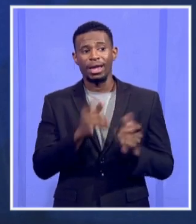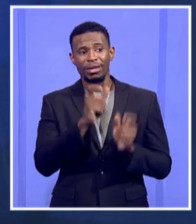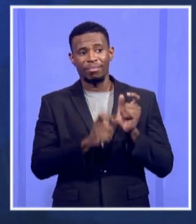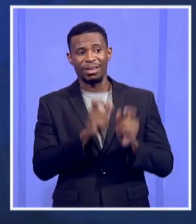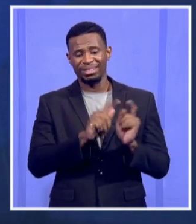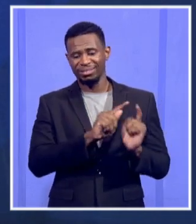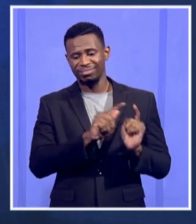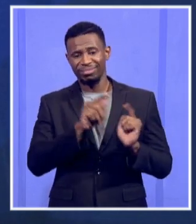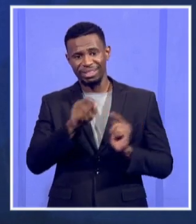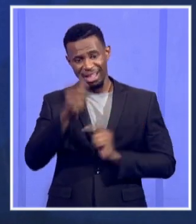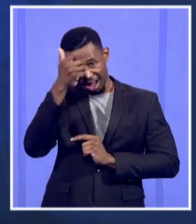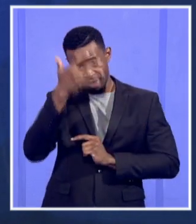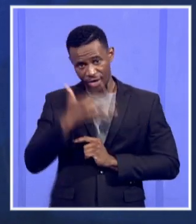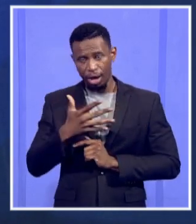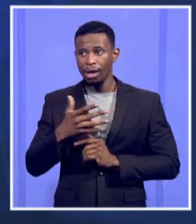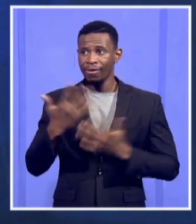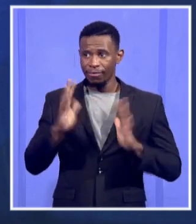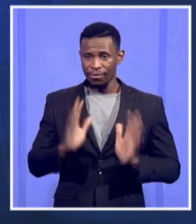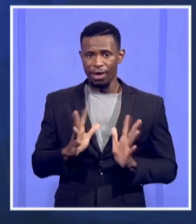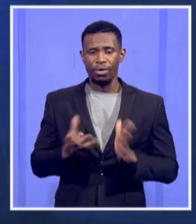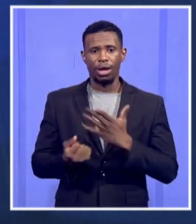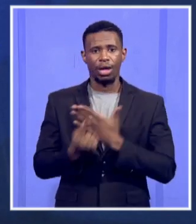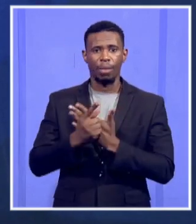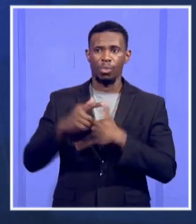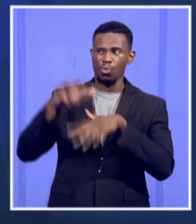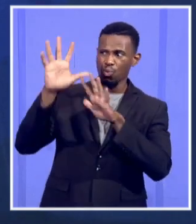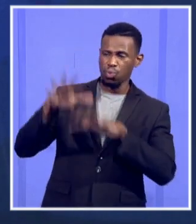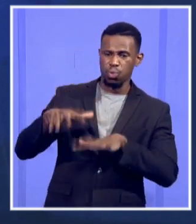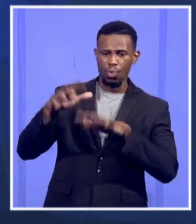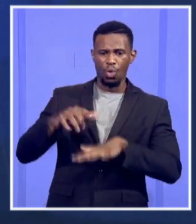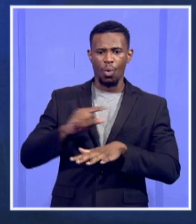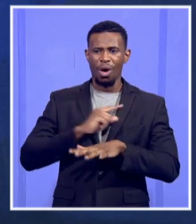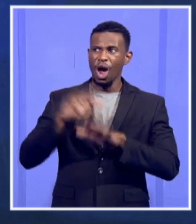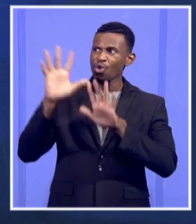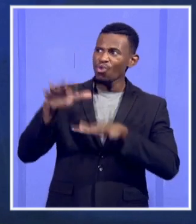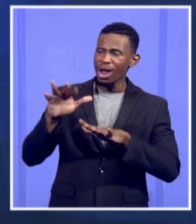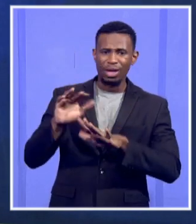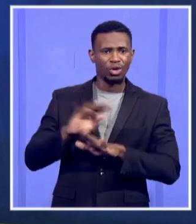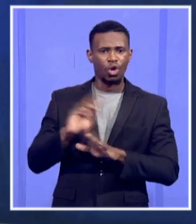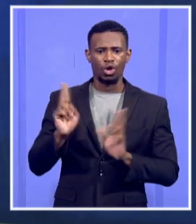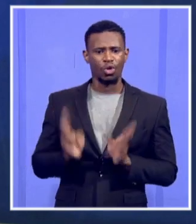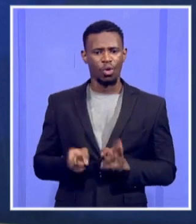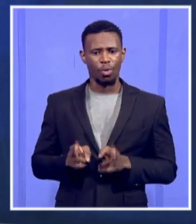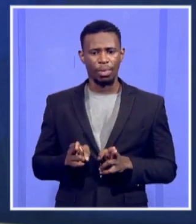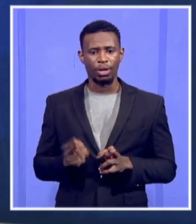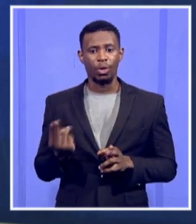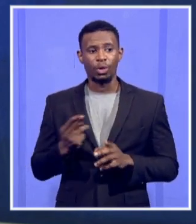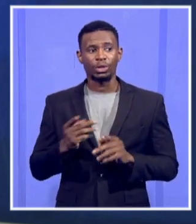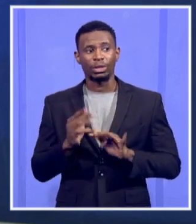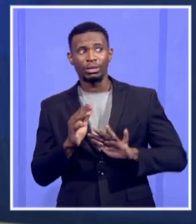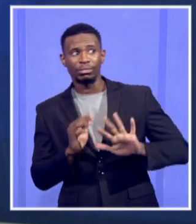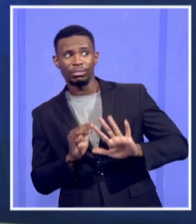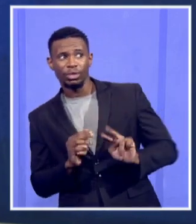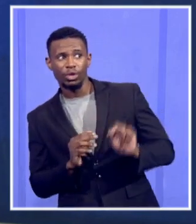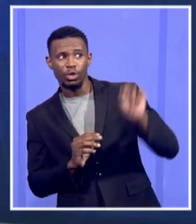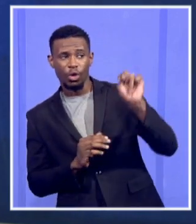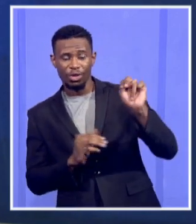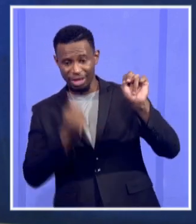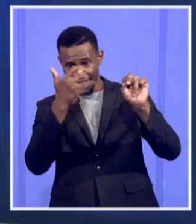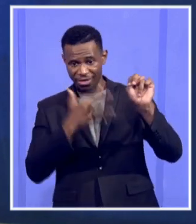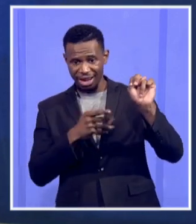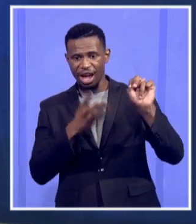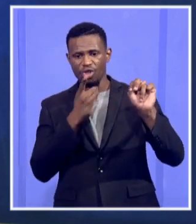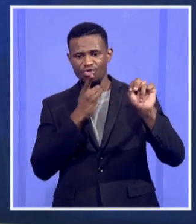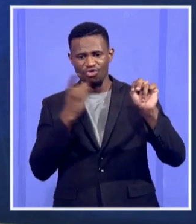flooding due to unusually heavy rains as well as drought, particularly in the Horn of Africa. Meanwhile, a group